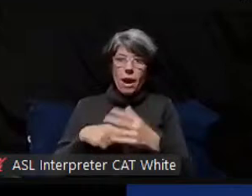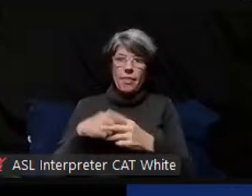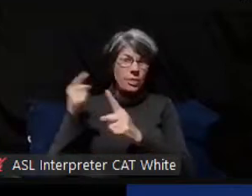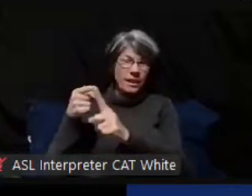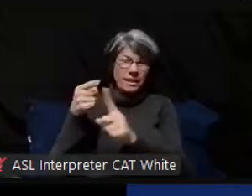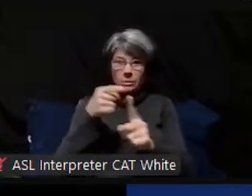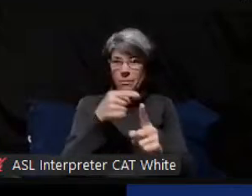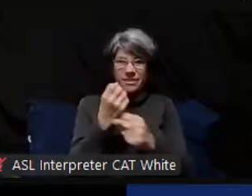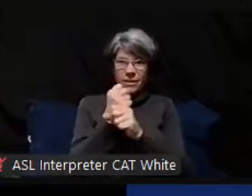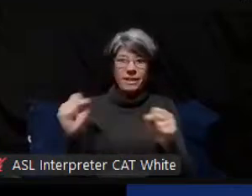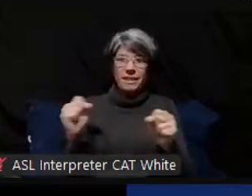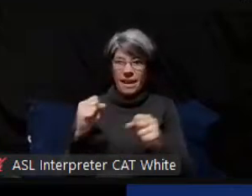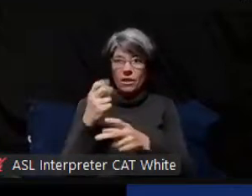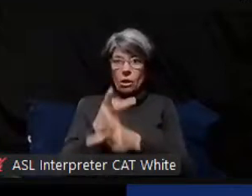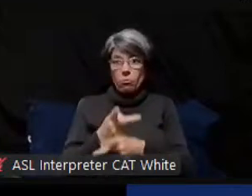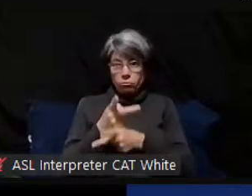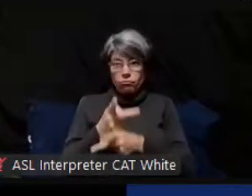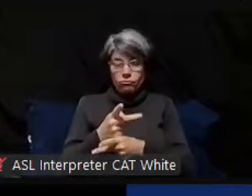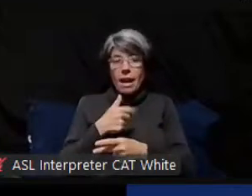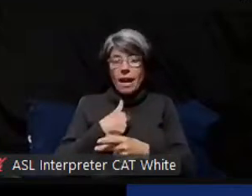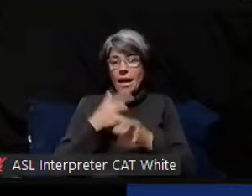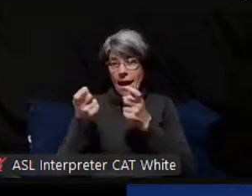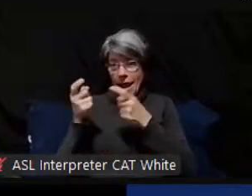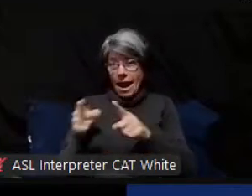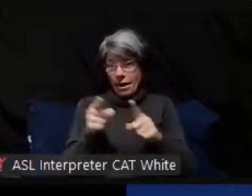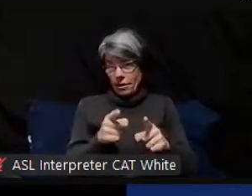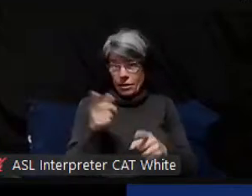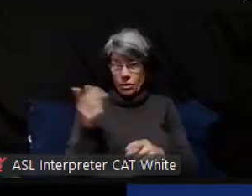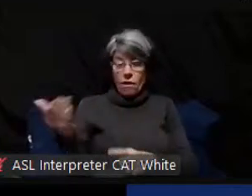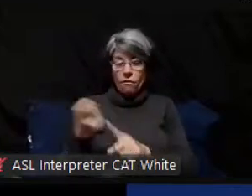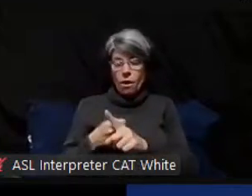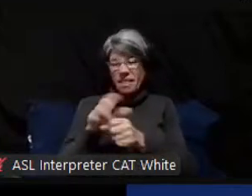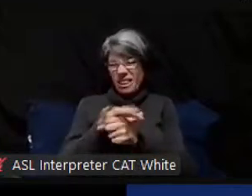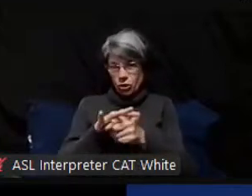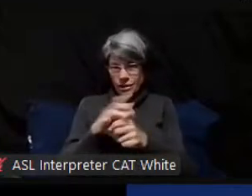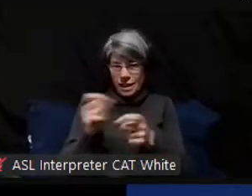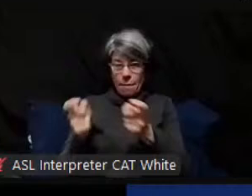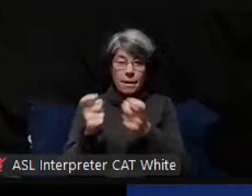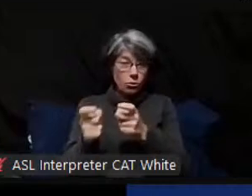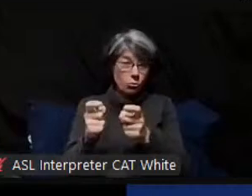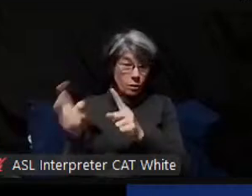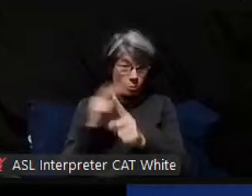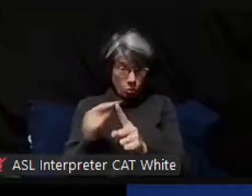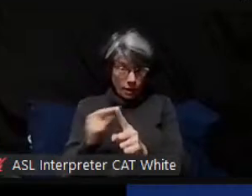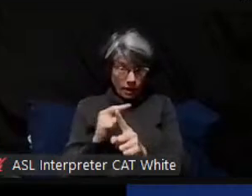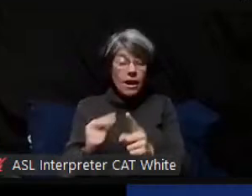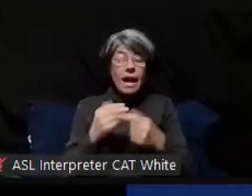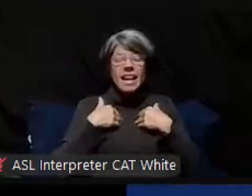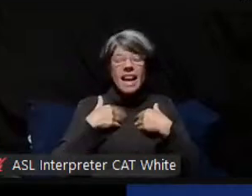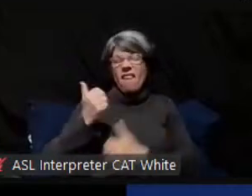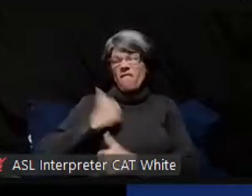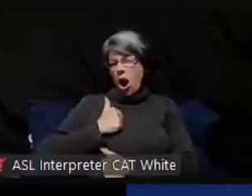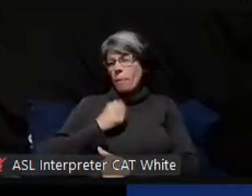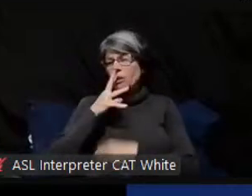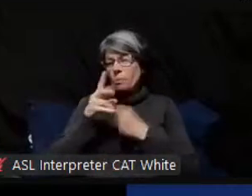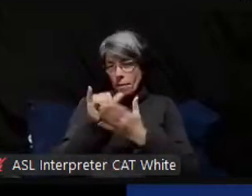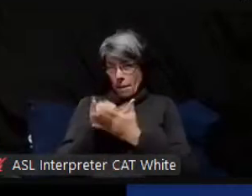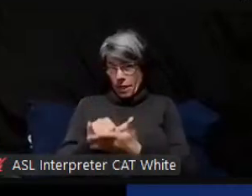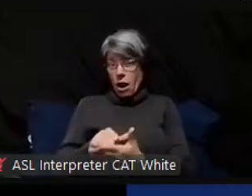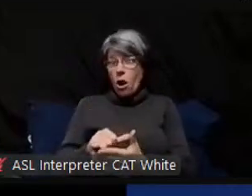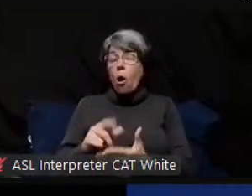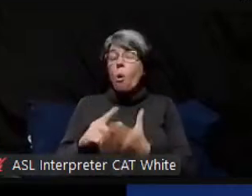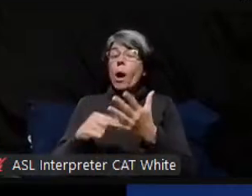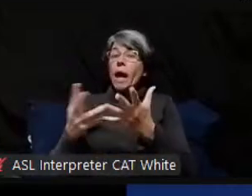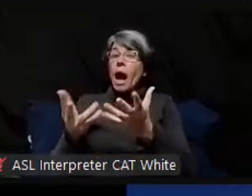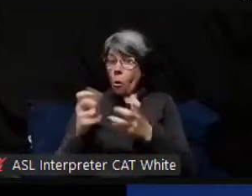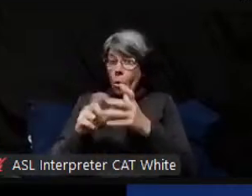specific safety precautions being undertaken there from a logistics and management perspective to have Army Corps speak to that. But what I would like to point